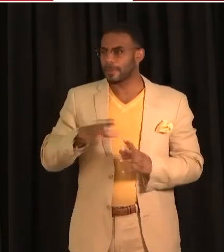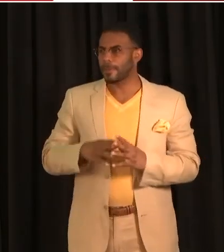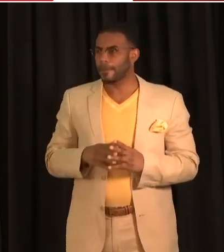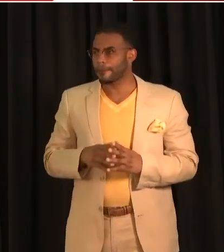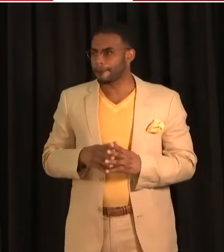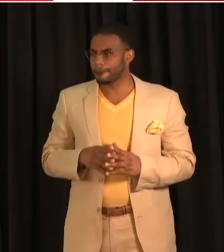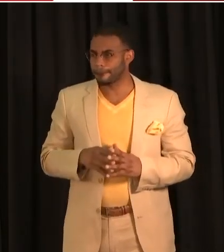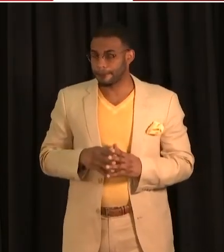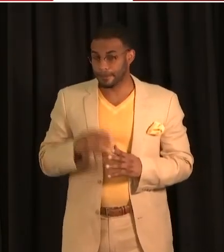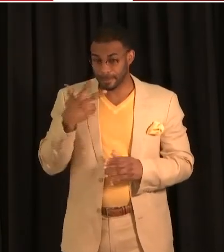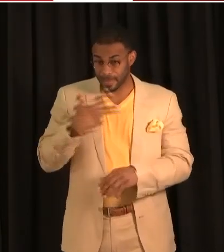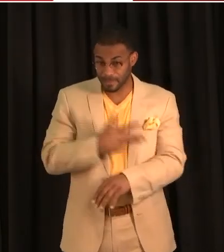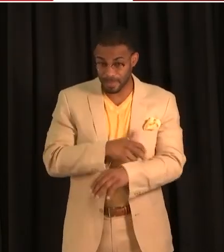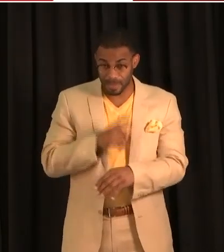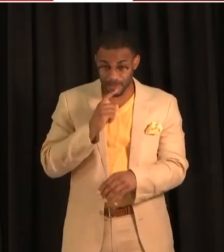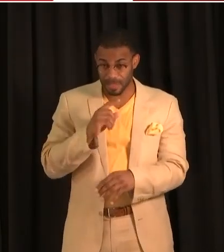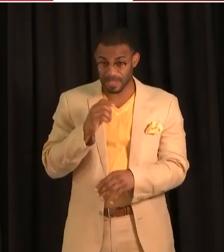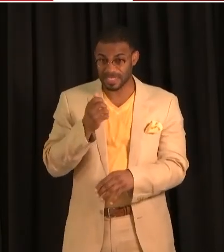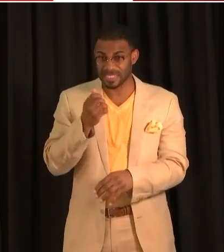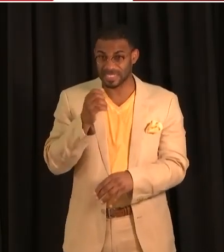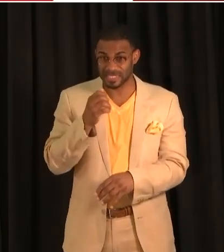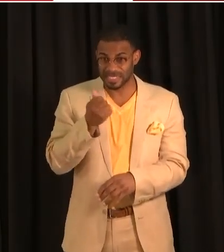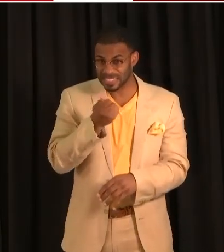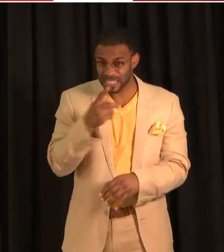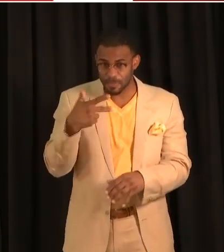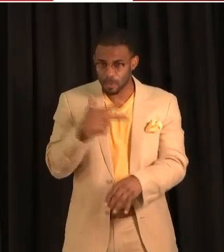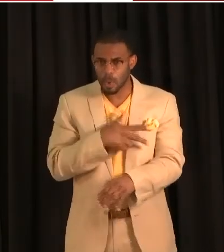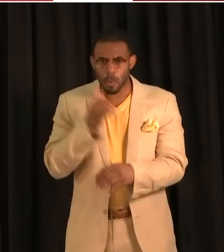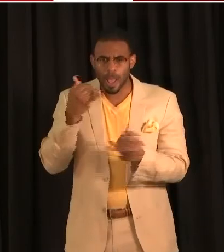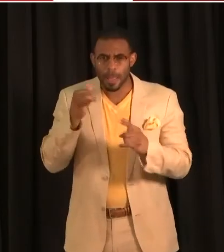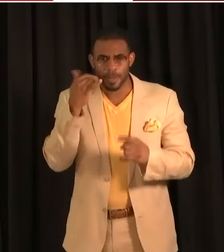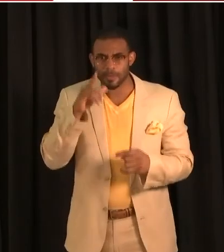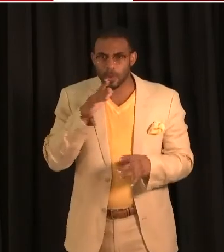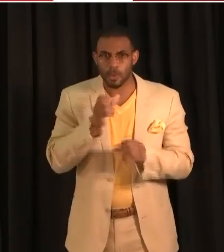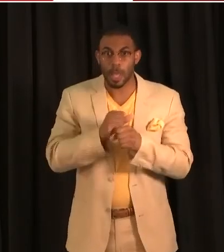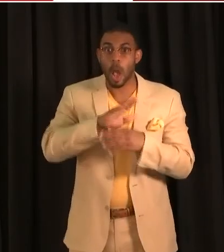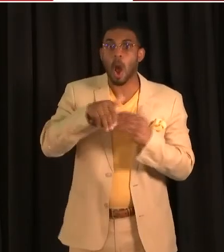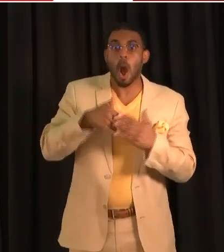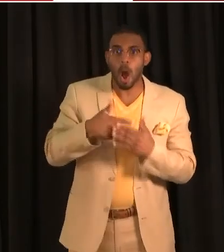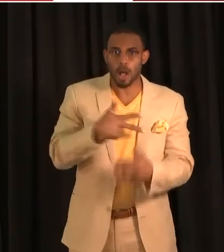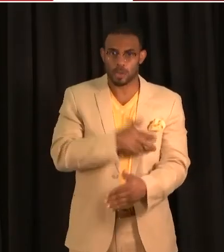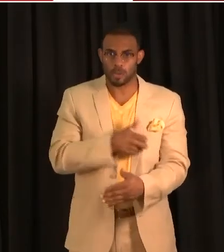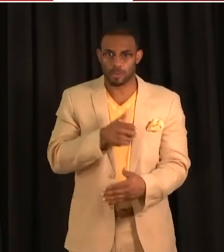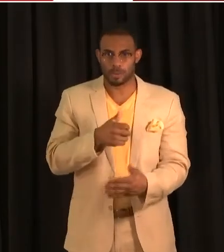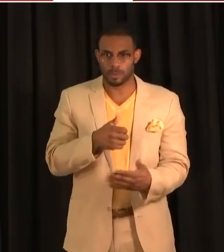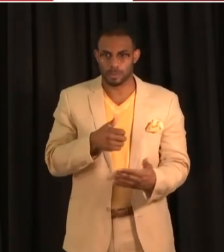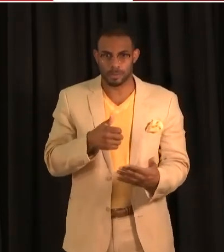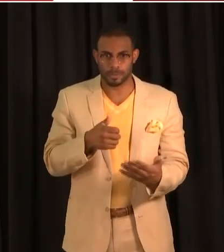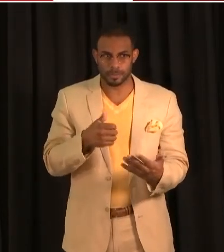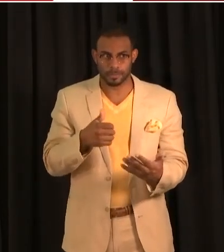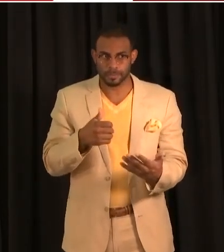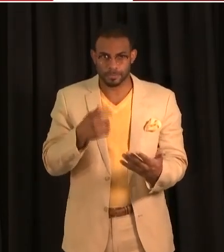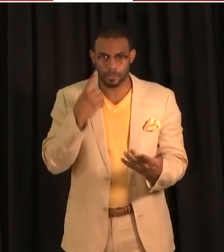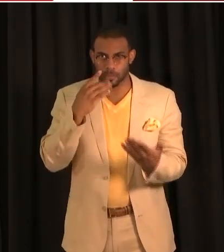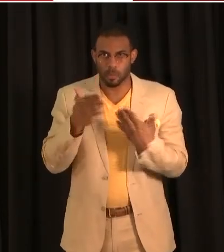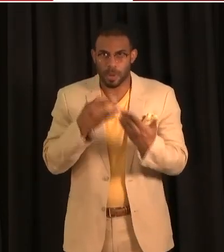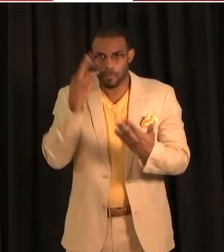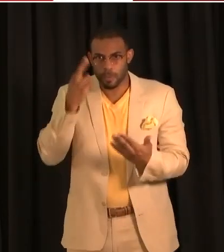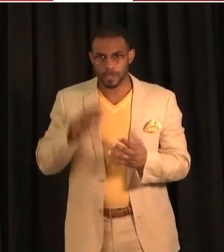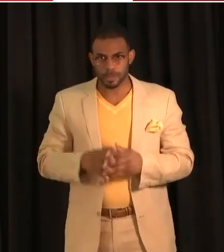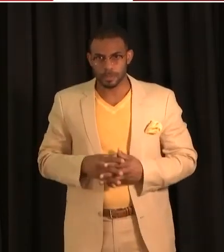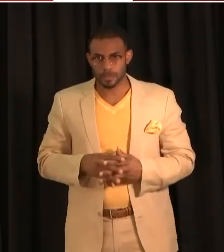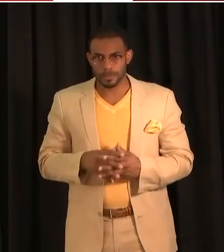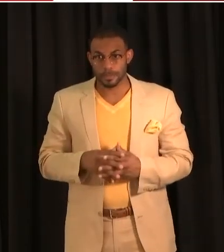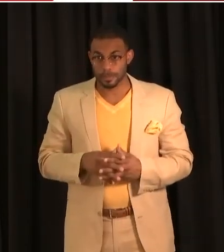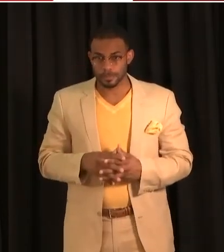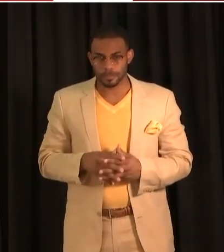is, if the vaccine is several doses, what occurs if you do not get all doses prescribed with the vaccine?